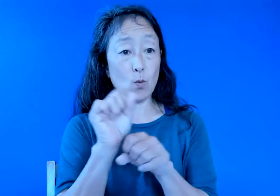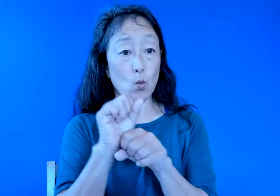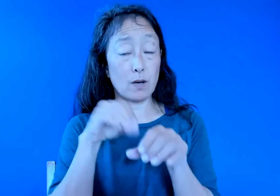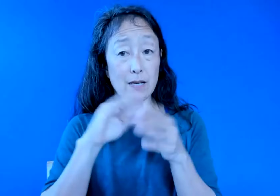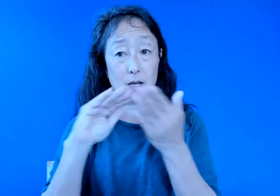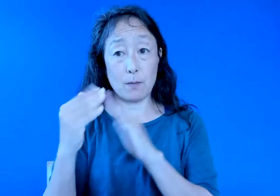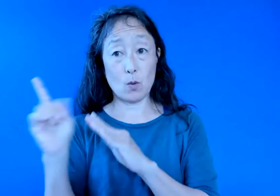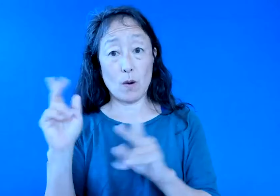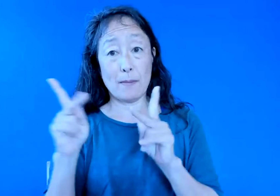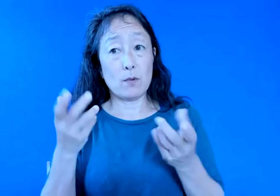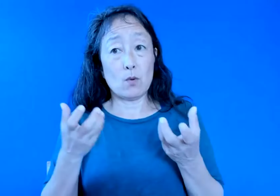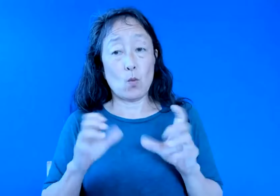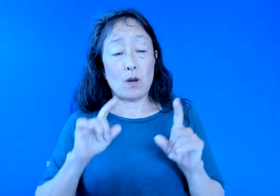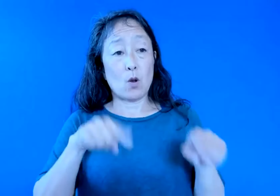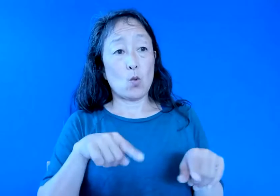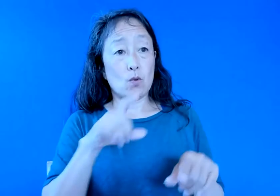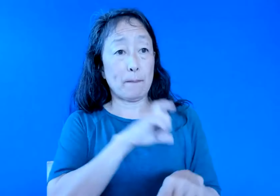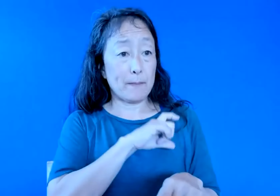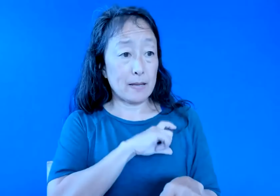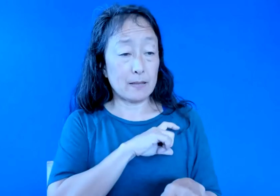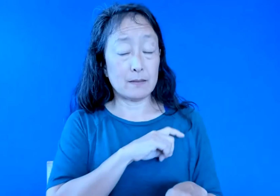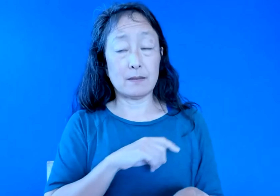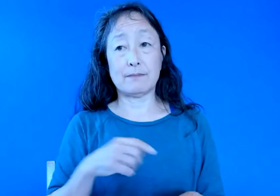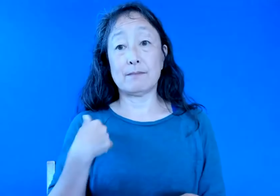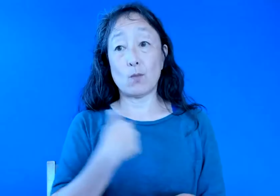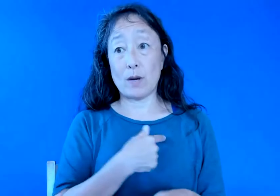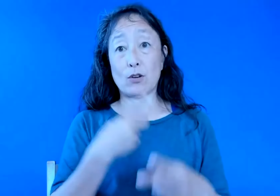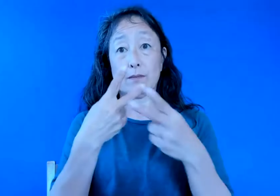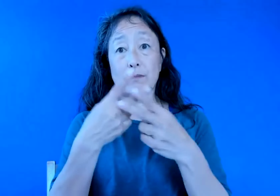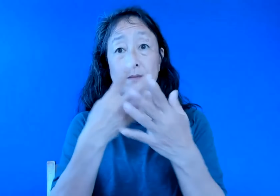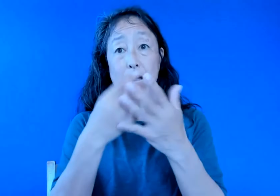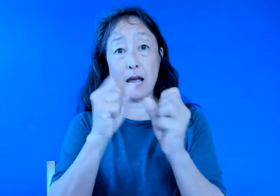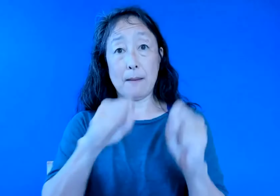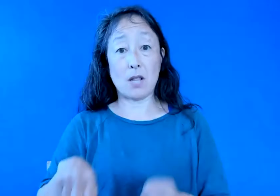want to go to the police. We're abolitionists and do a lot of